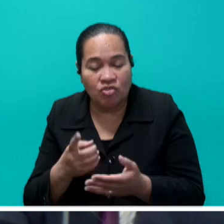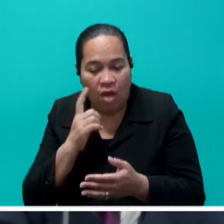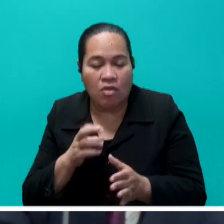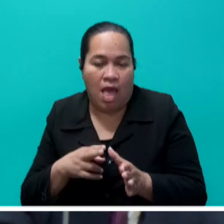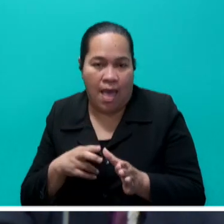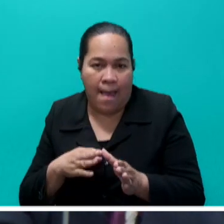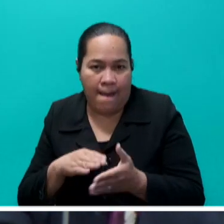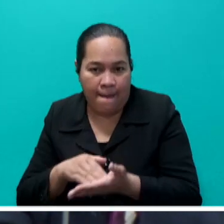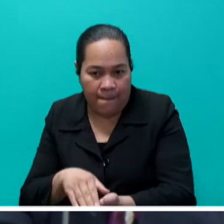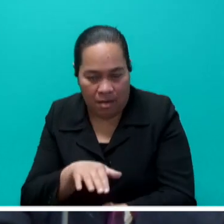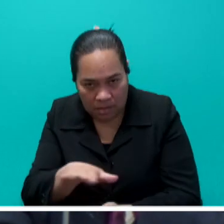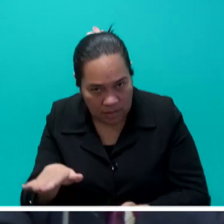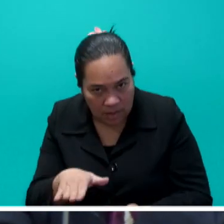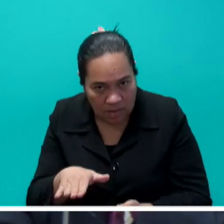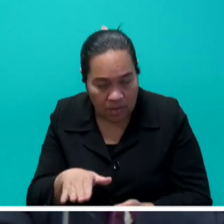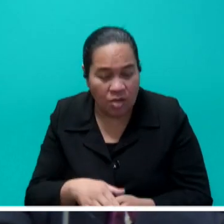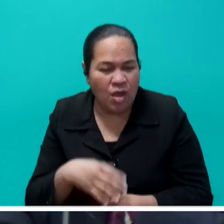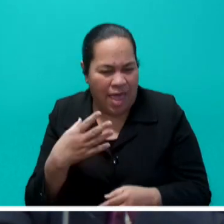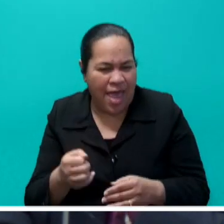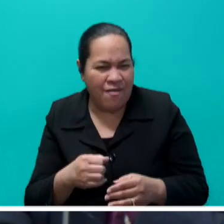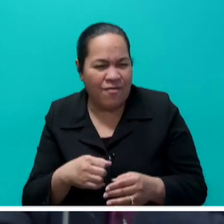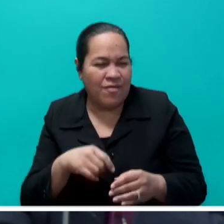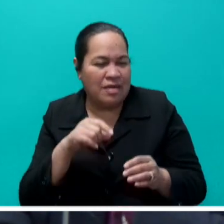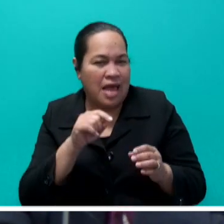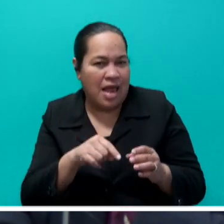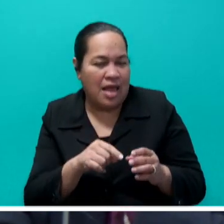now endeavouring to